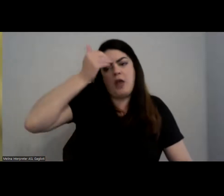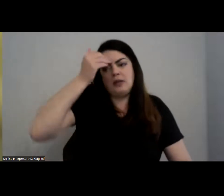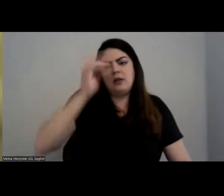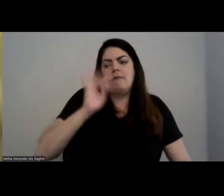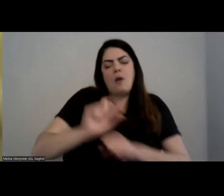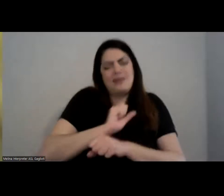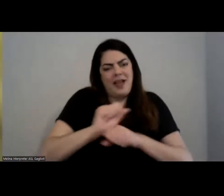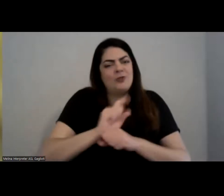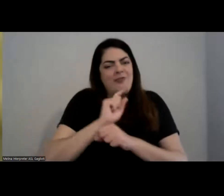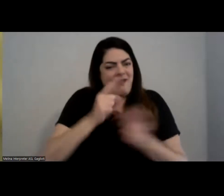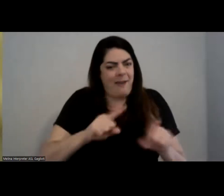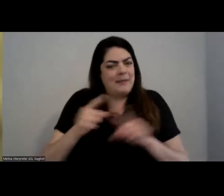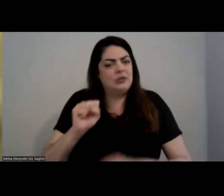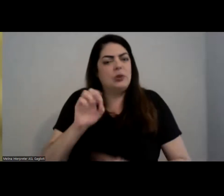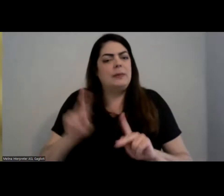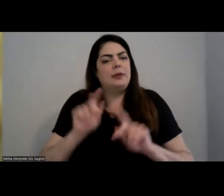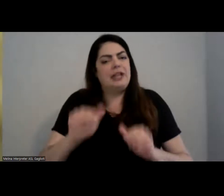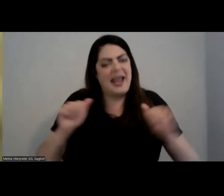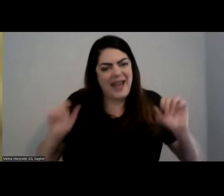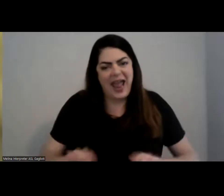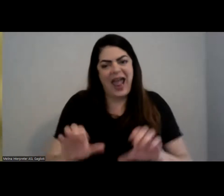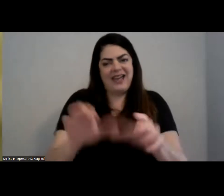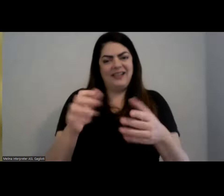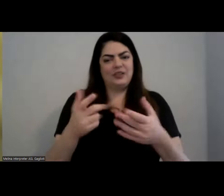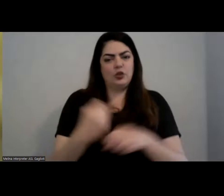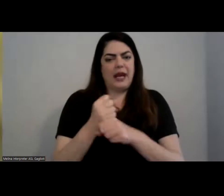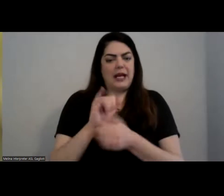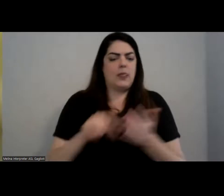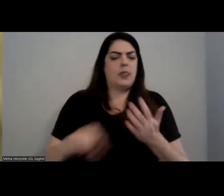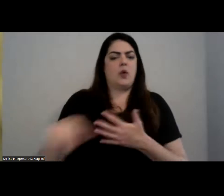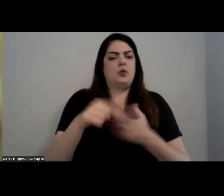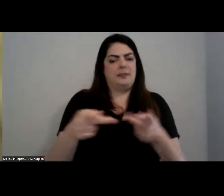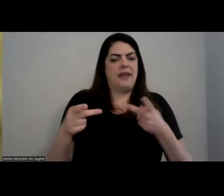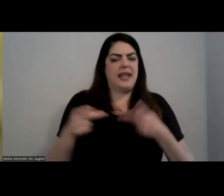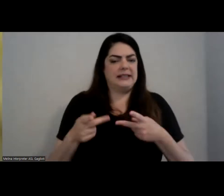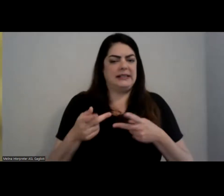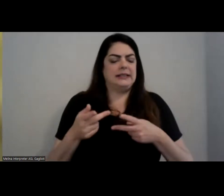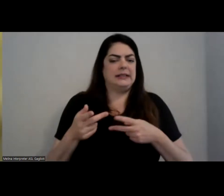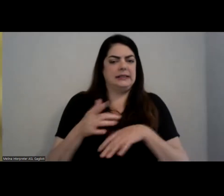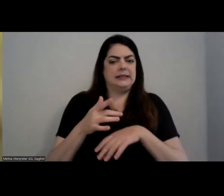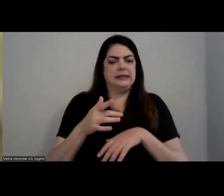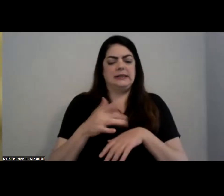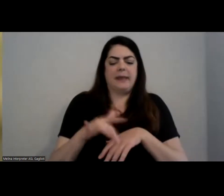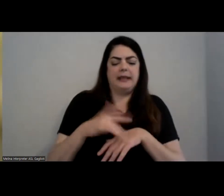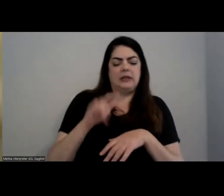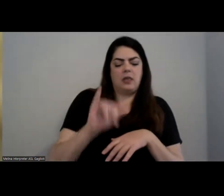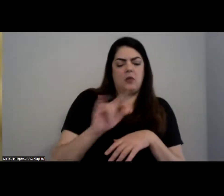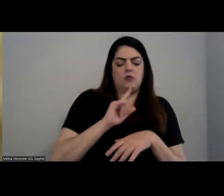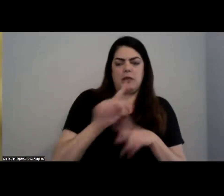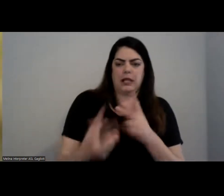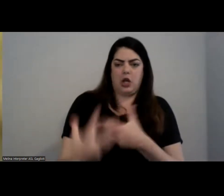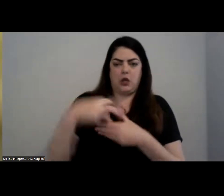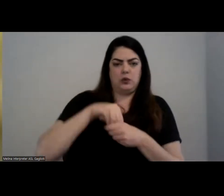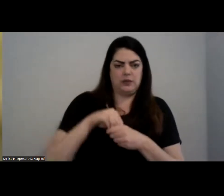can act, creating those spaces, right? That really are inclusive, right? That is this mechanism of